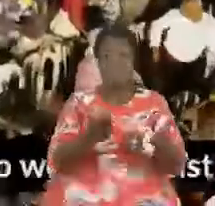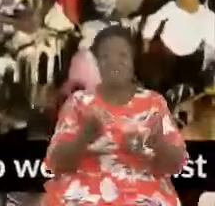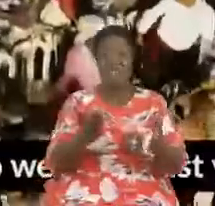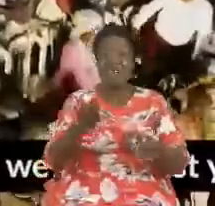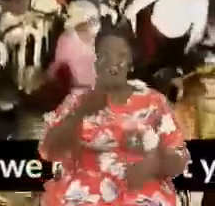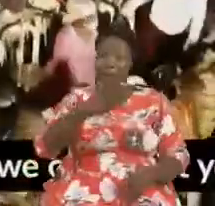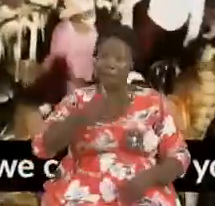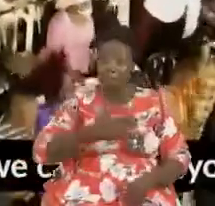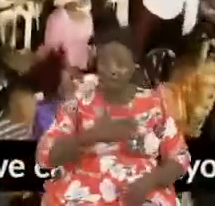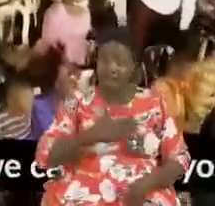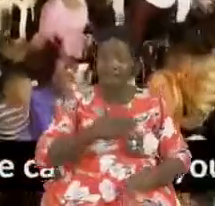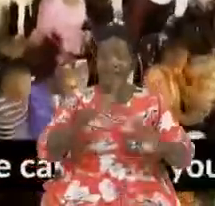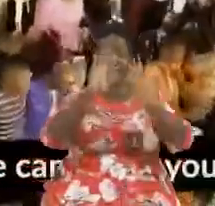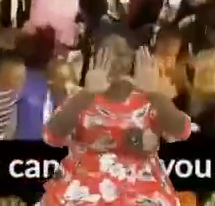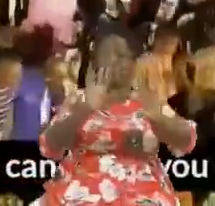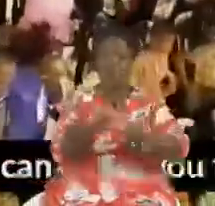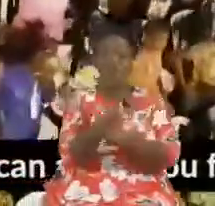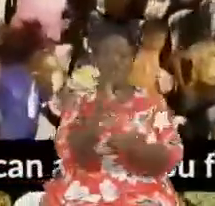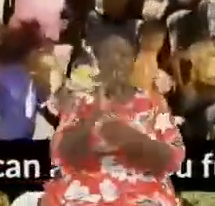My miracle is here.